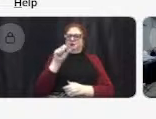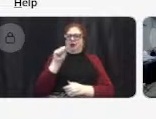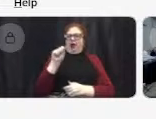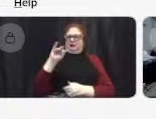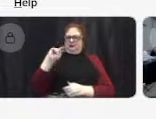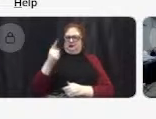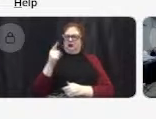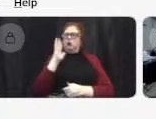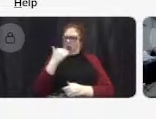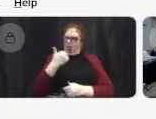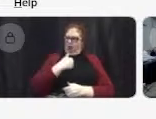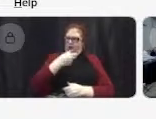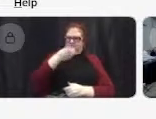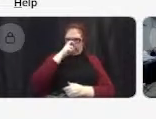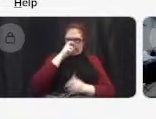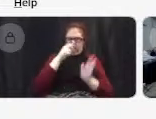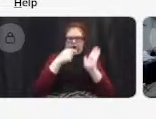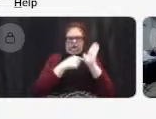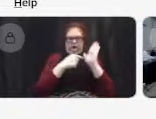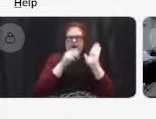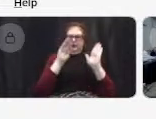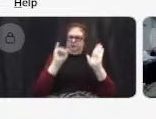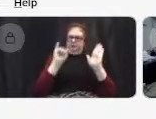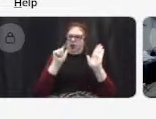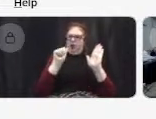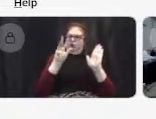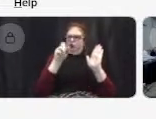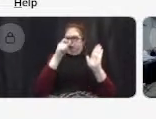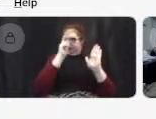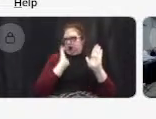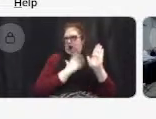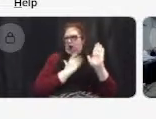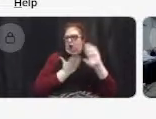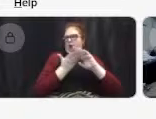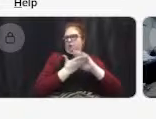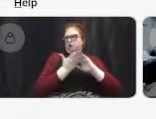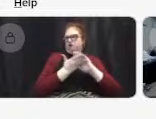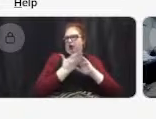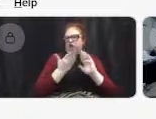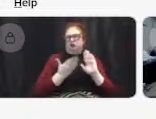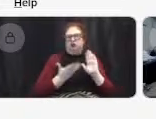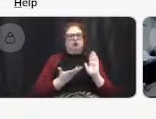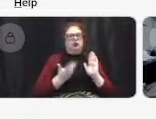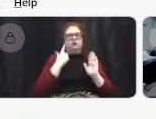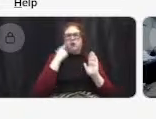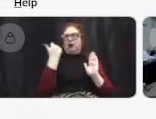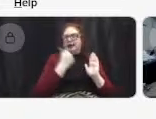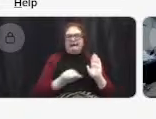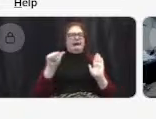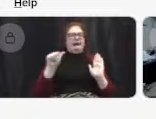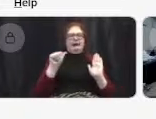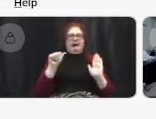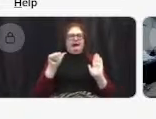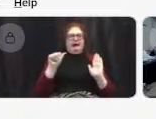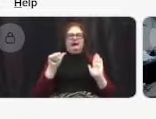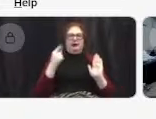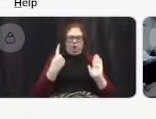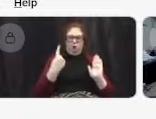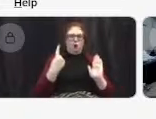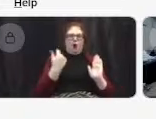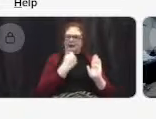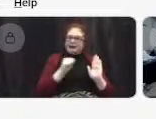bylaws of the operation, and anybody that that does not, any guests